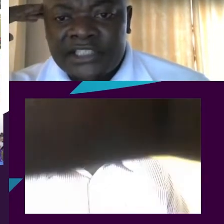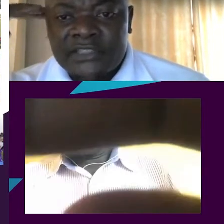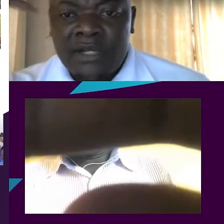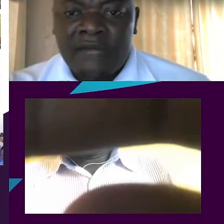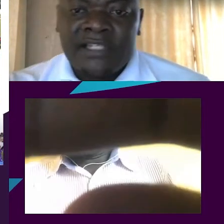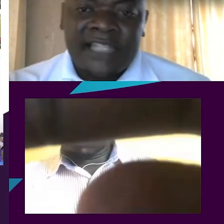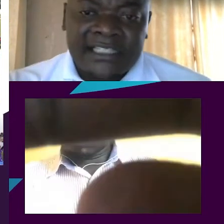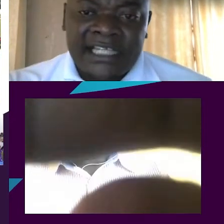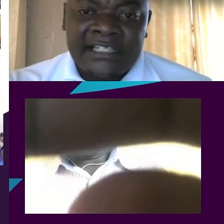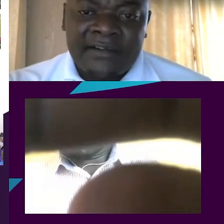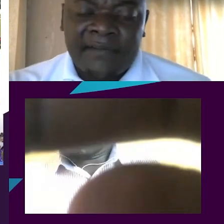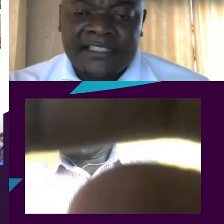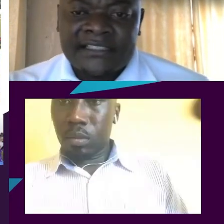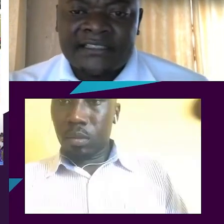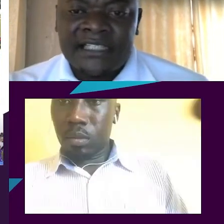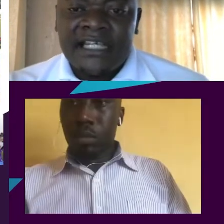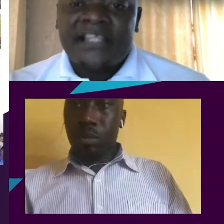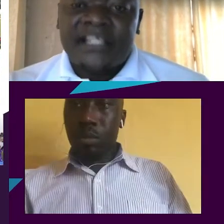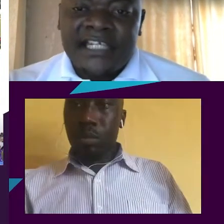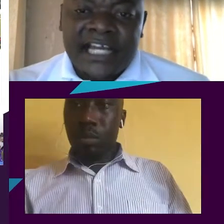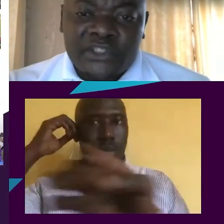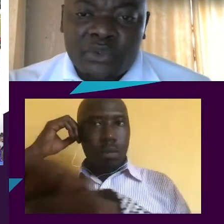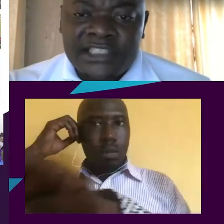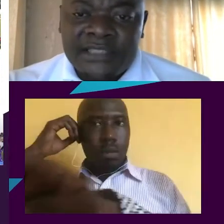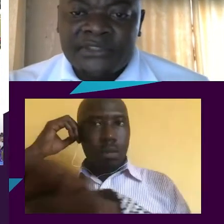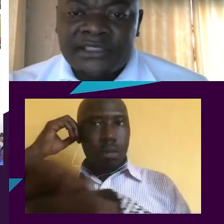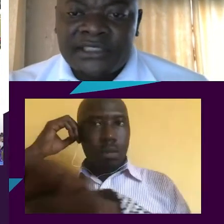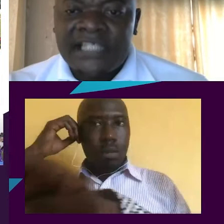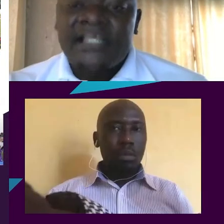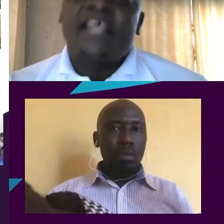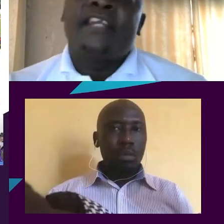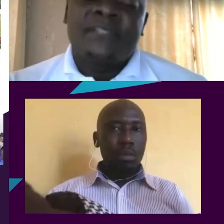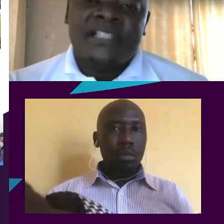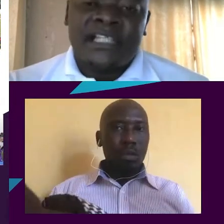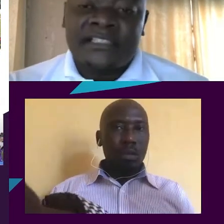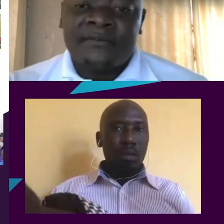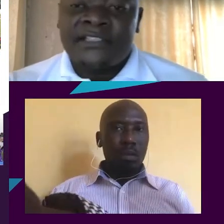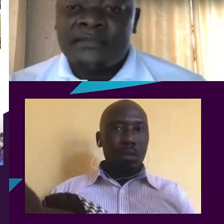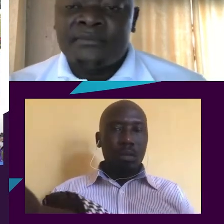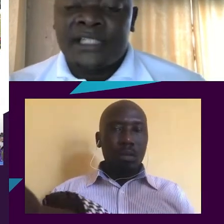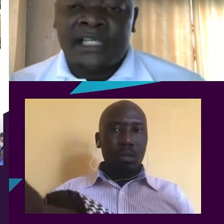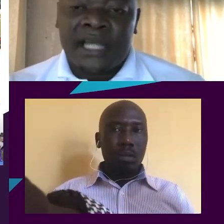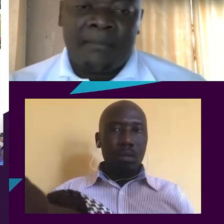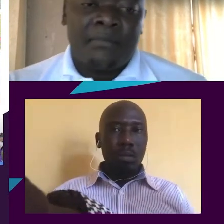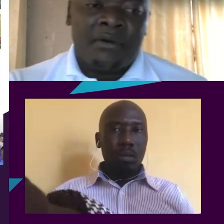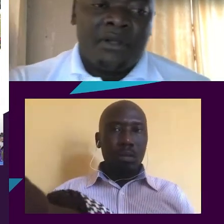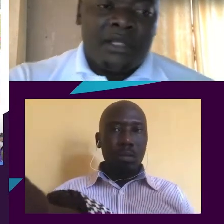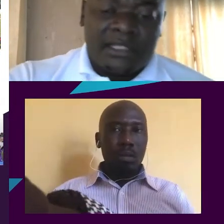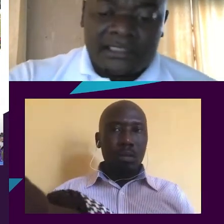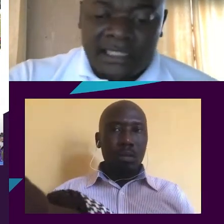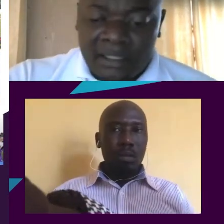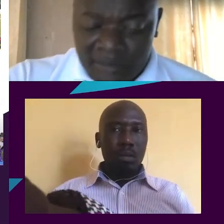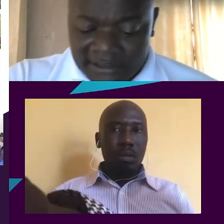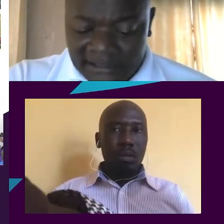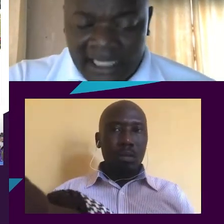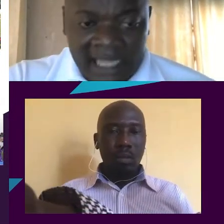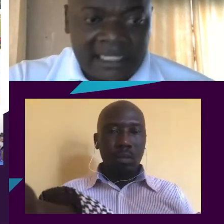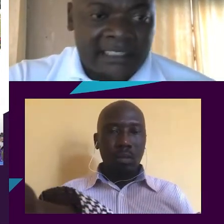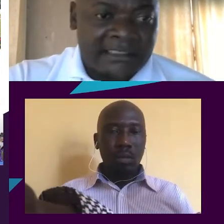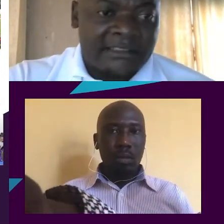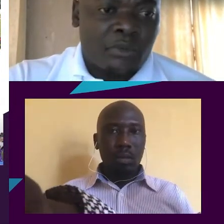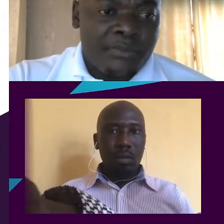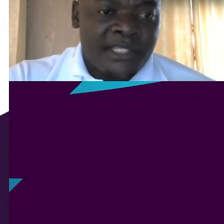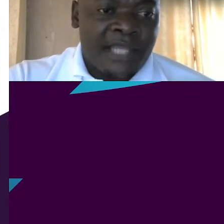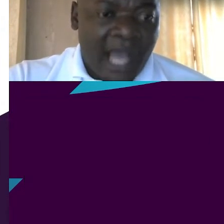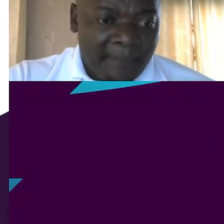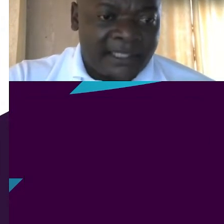120 coaches, 139 referees, three national teams, then a representative team in the club that we just had,